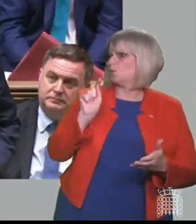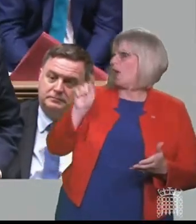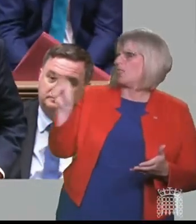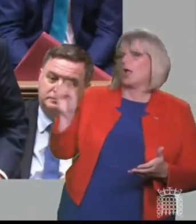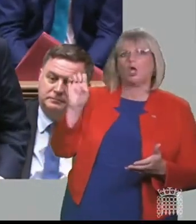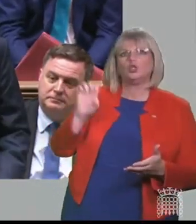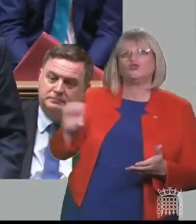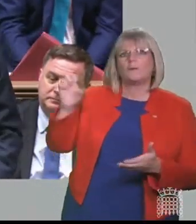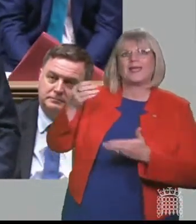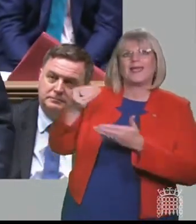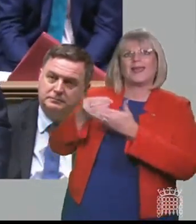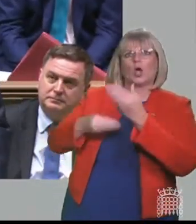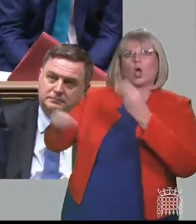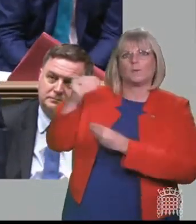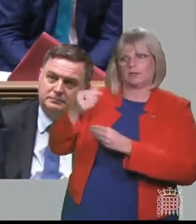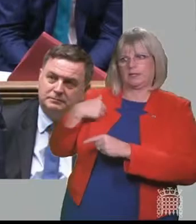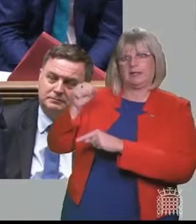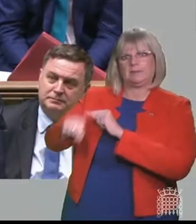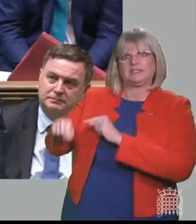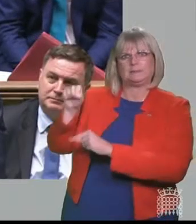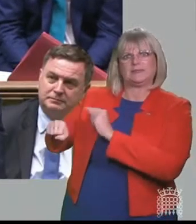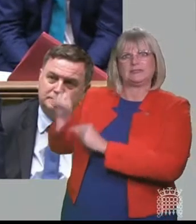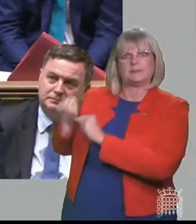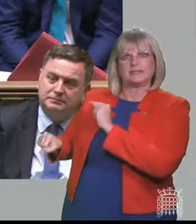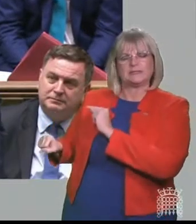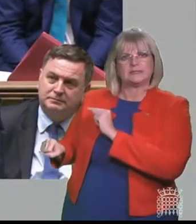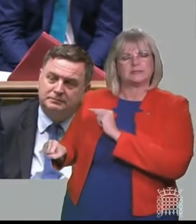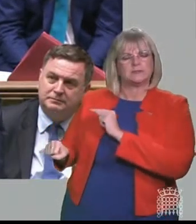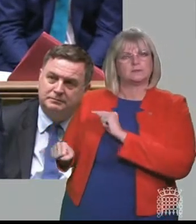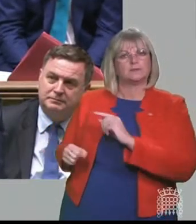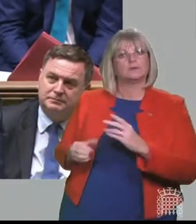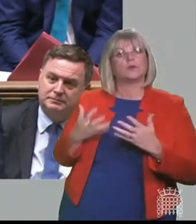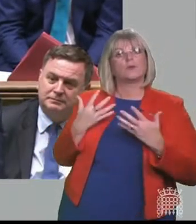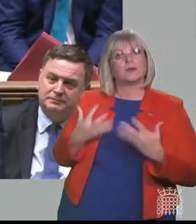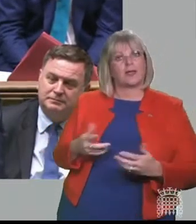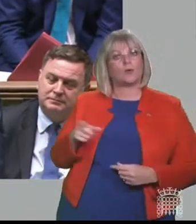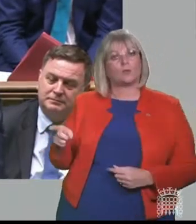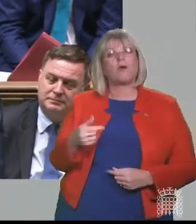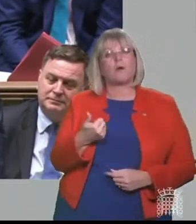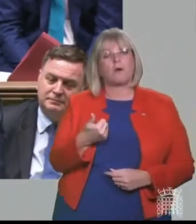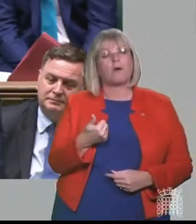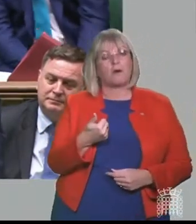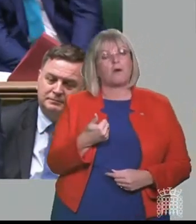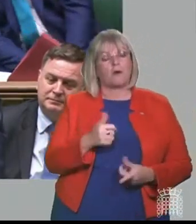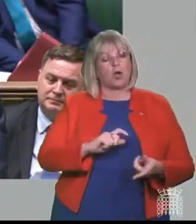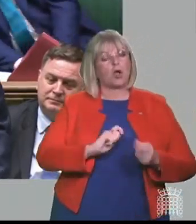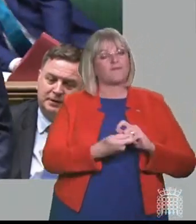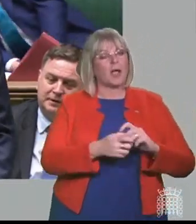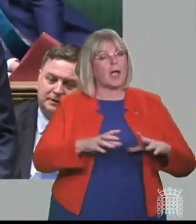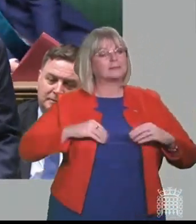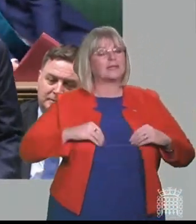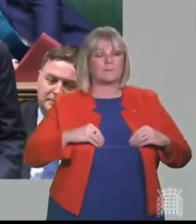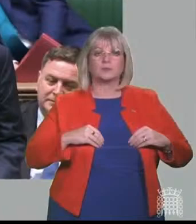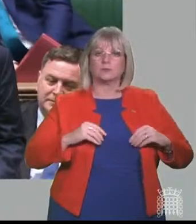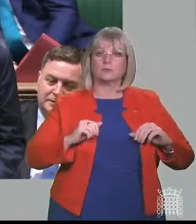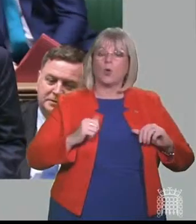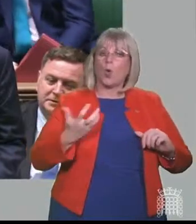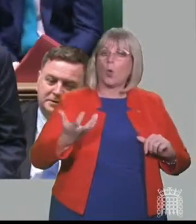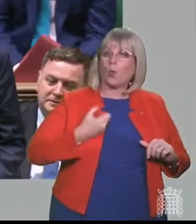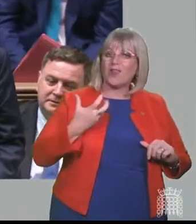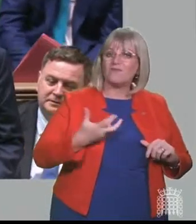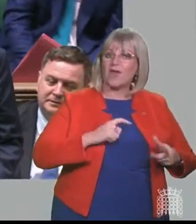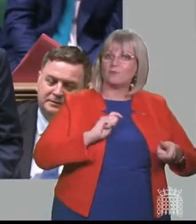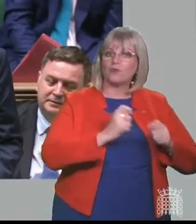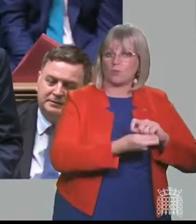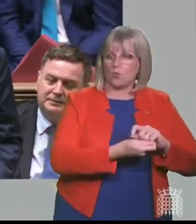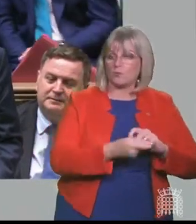economy. And she says that she is now converted to Conservative supply-side reforms on welfare. So I look forward to her